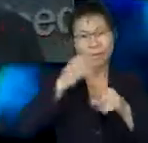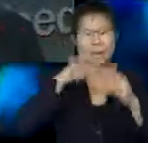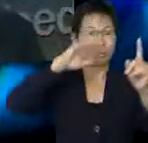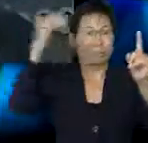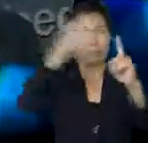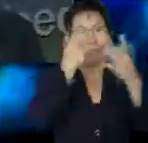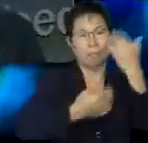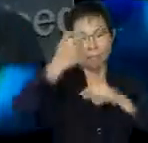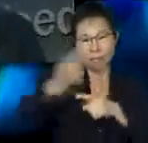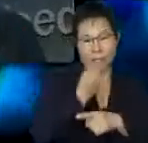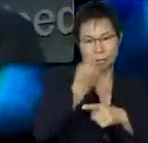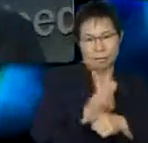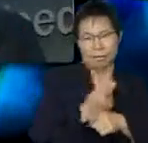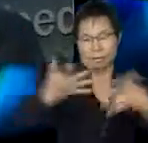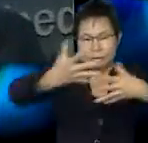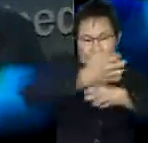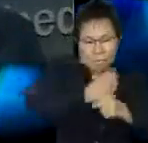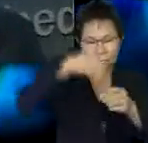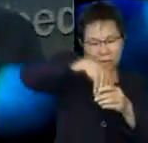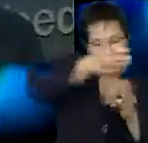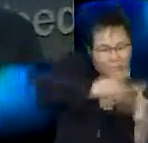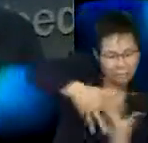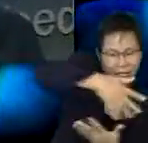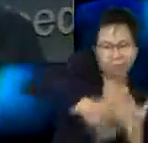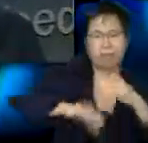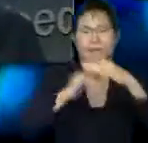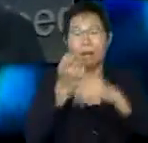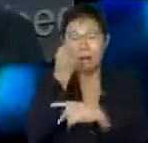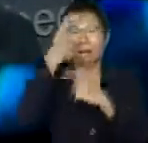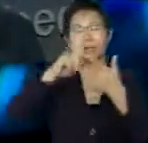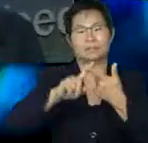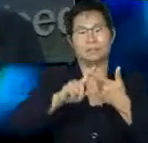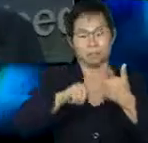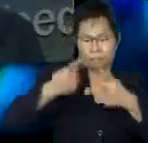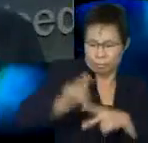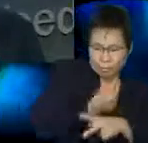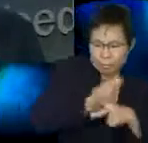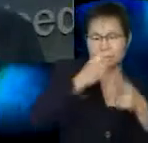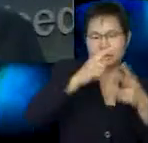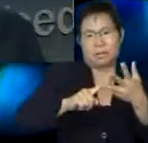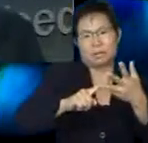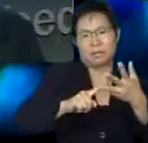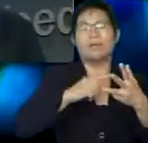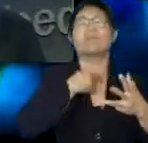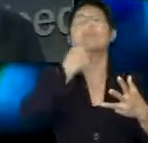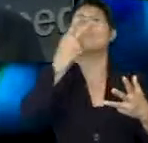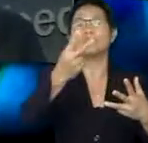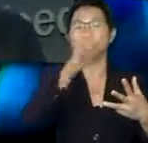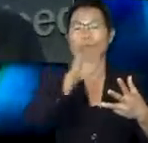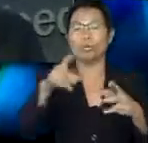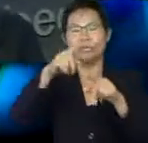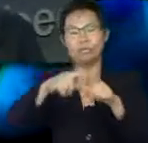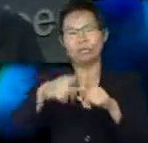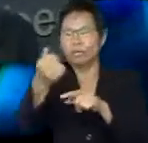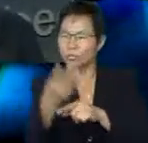practice as exemplified in the interactions, understandings, practices, and voices of